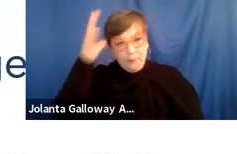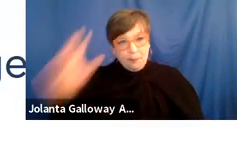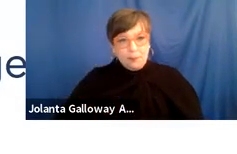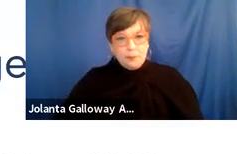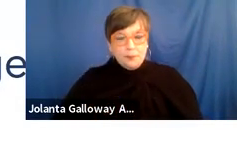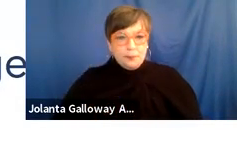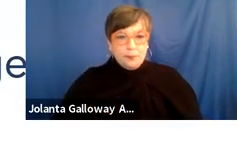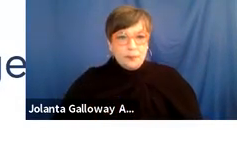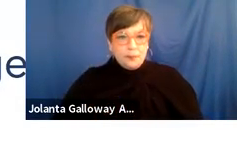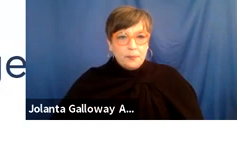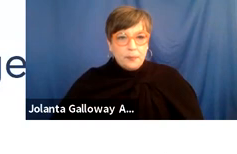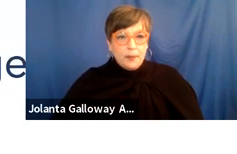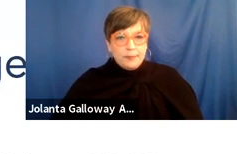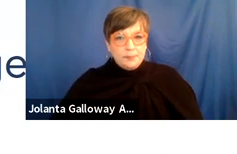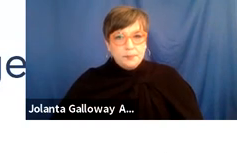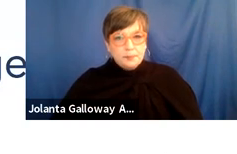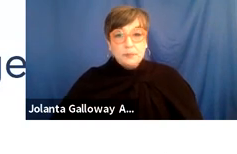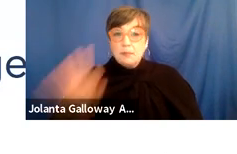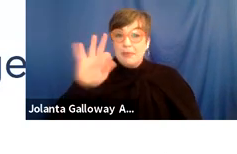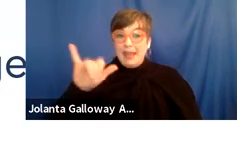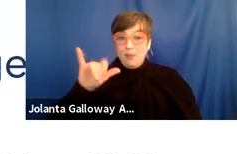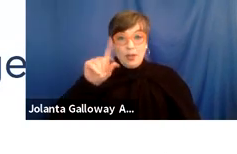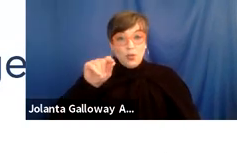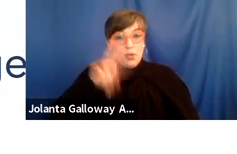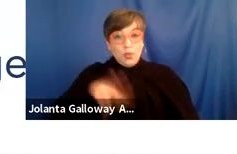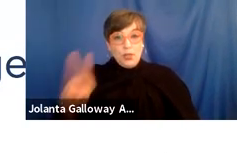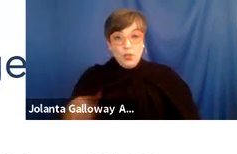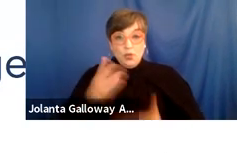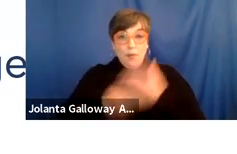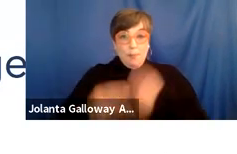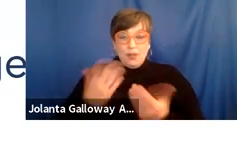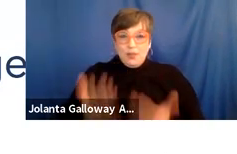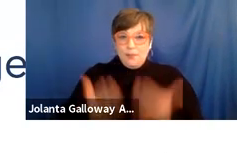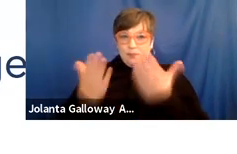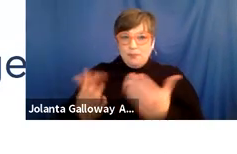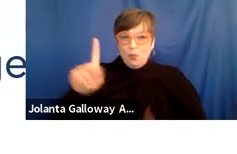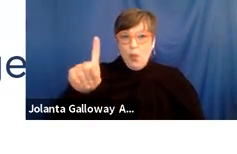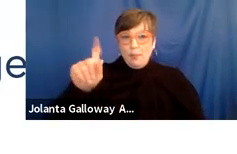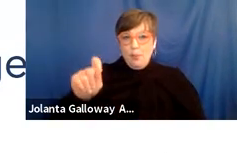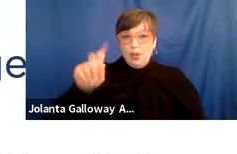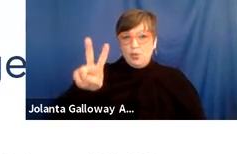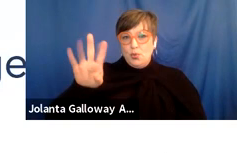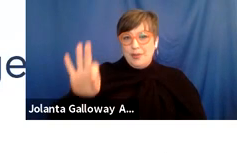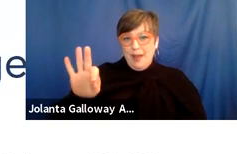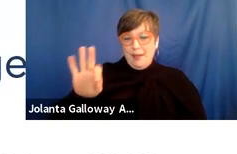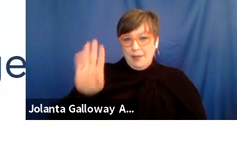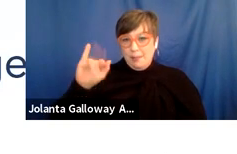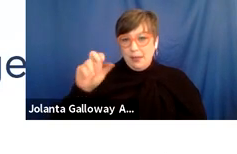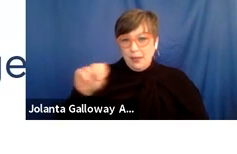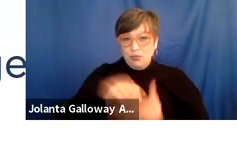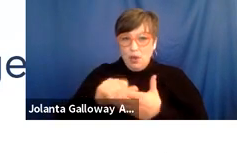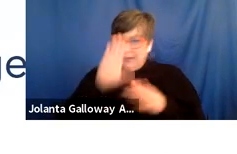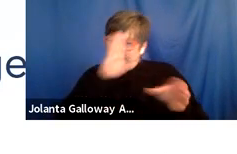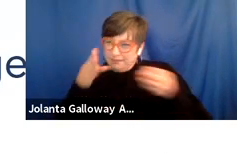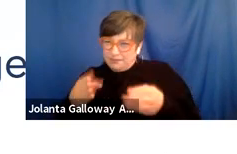The FY22 budget, a proposed $1.29 billion general fund allocation, features targeted